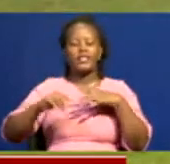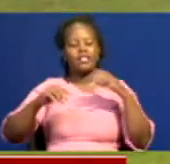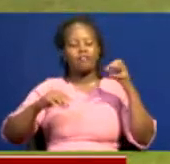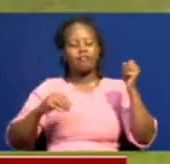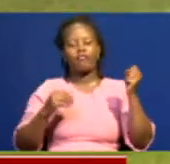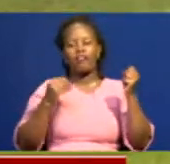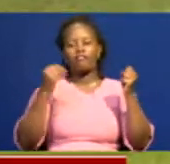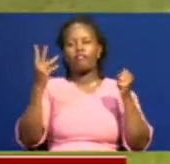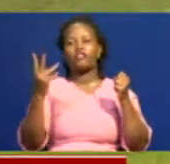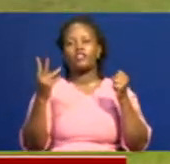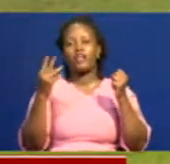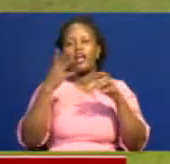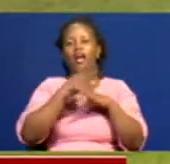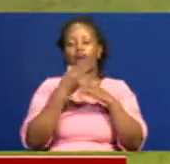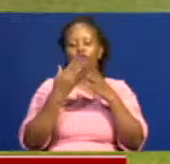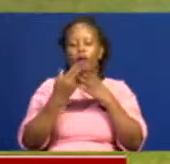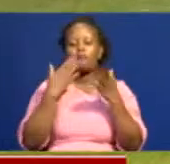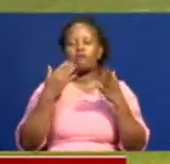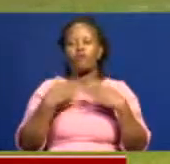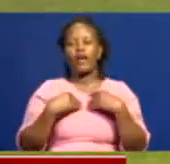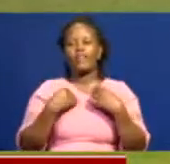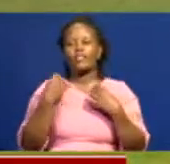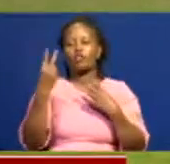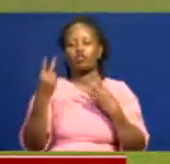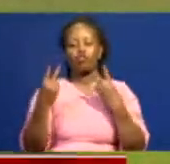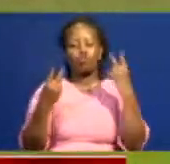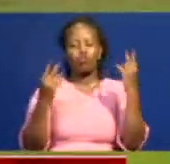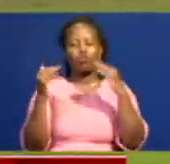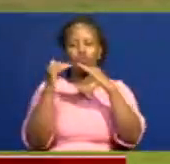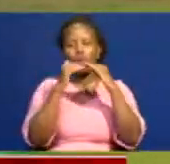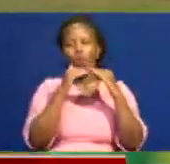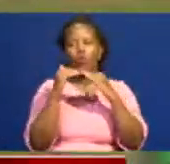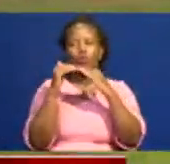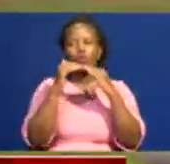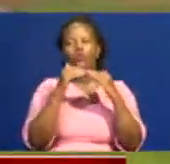penalties after playing 2-2 draw in regular time.